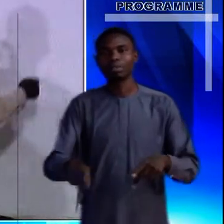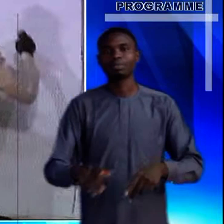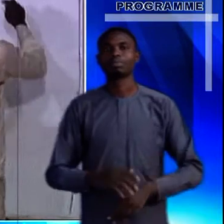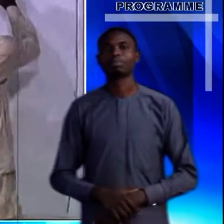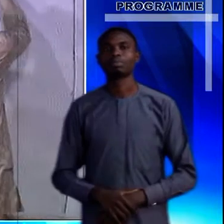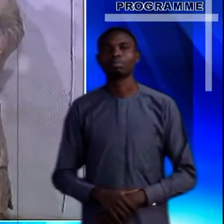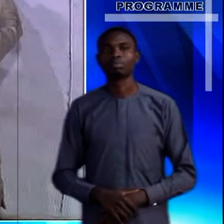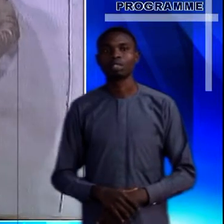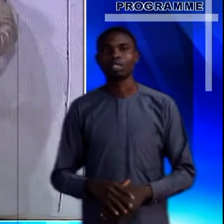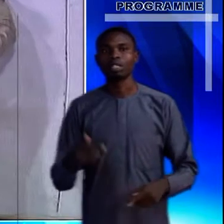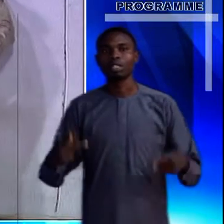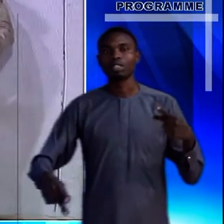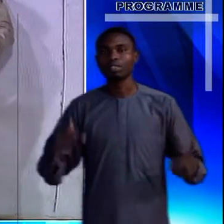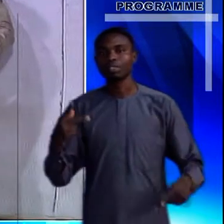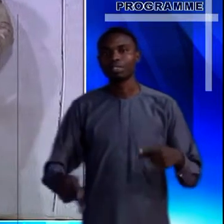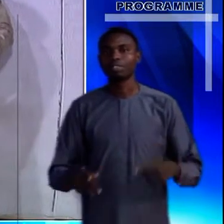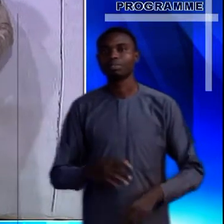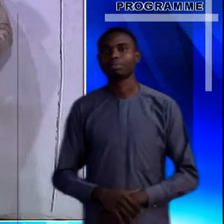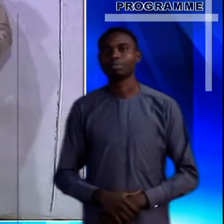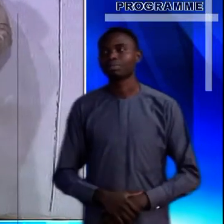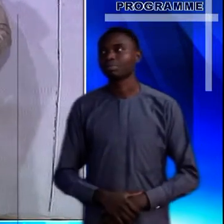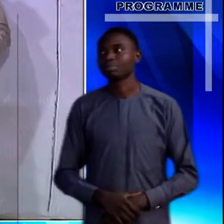I'm going to teach you